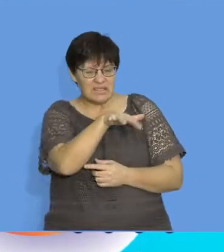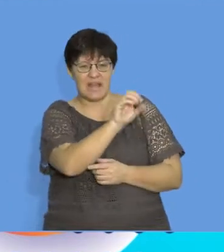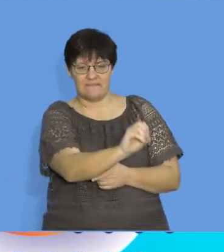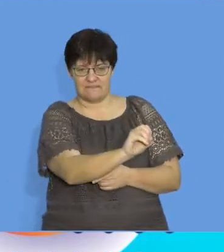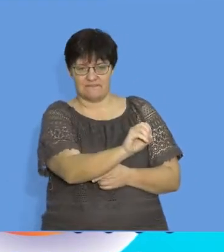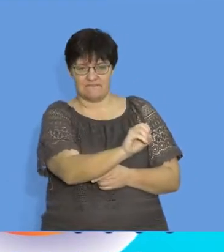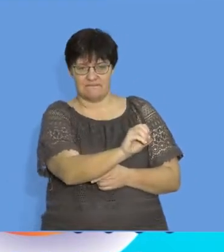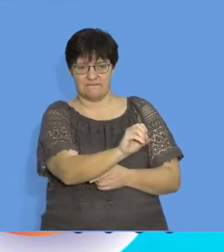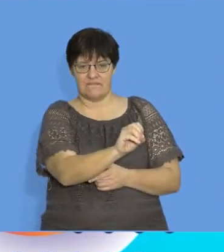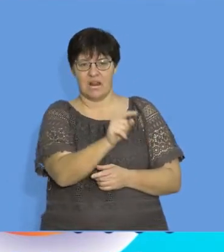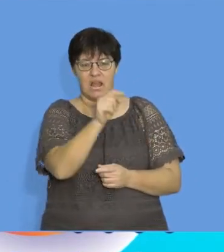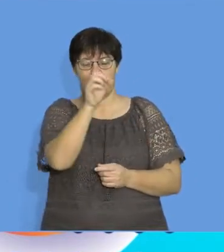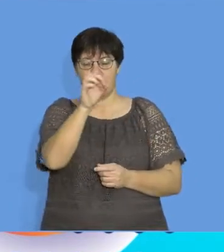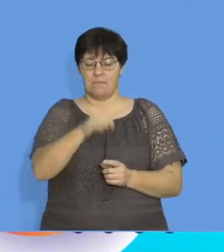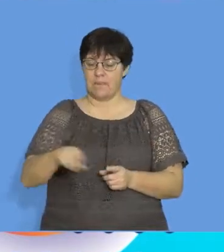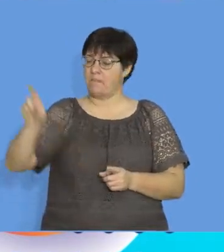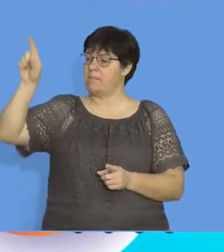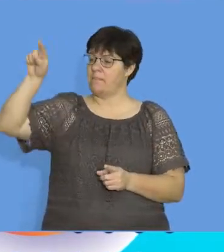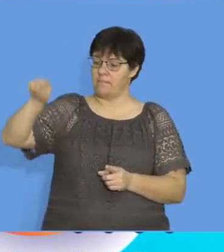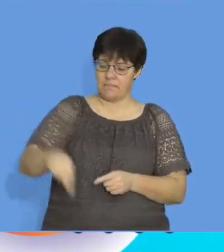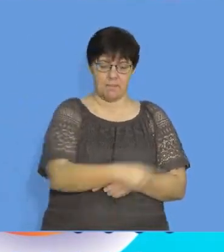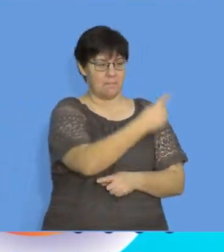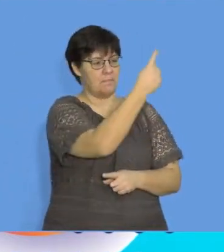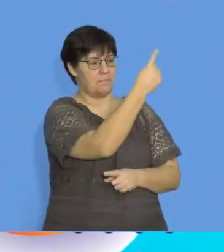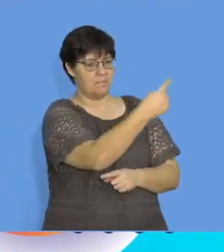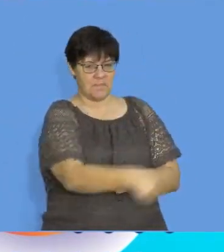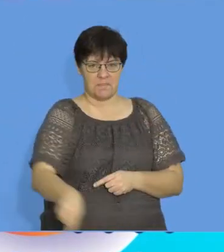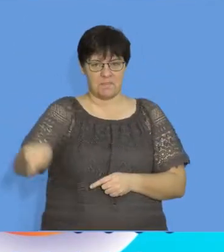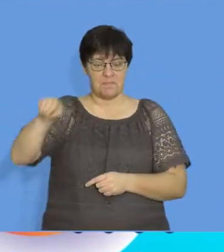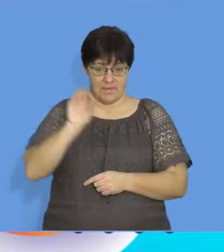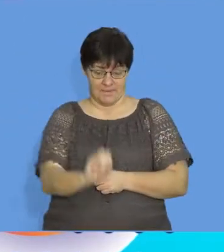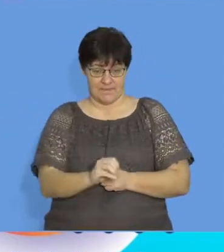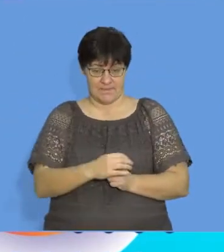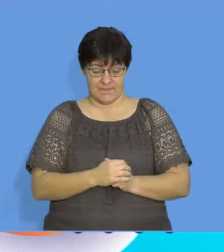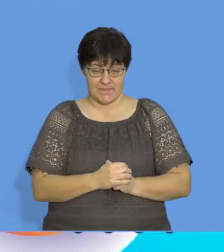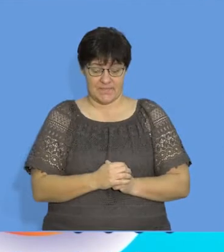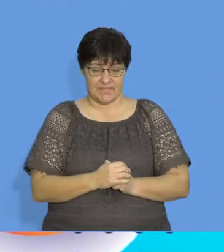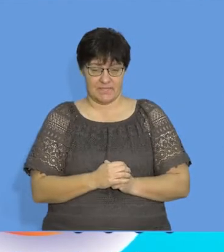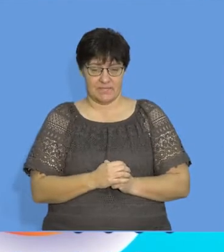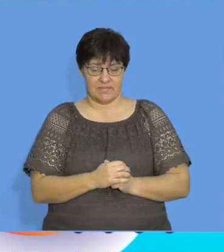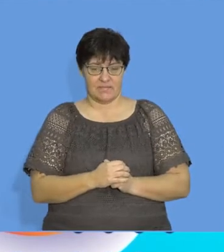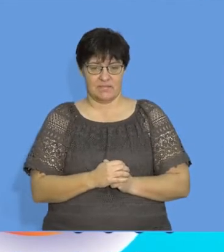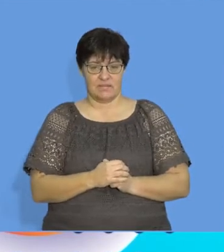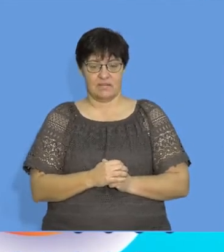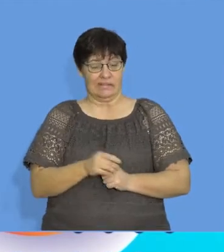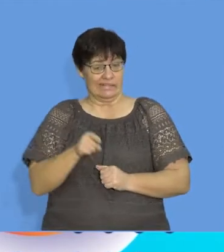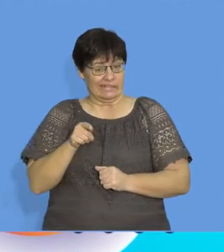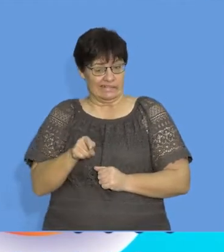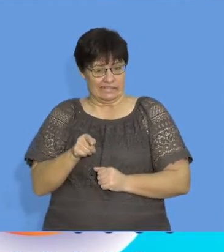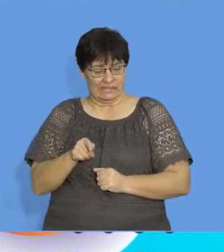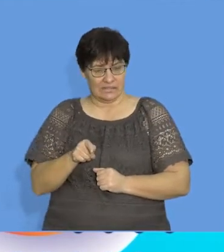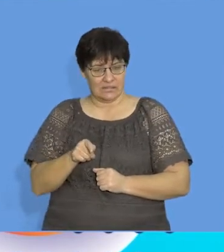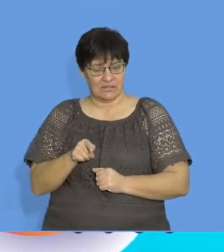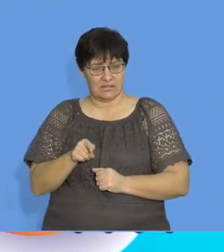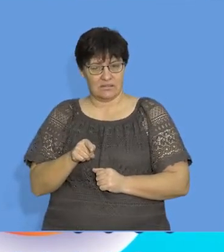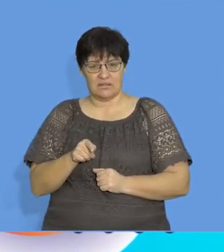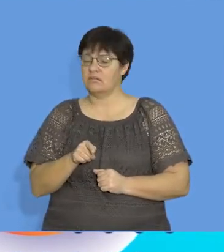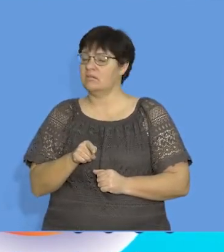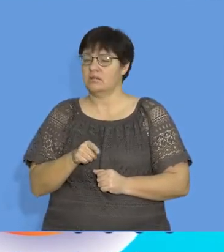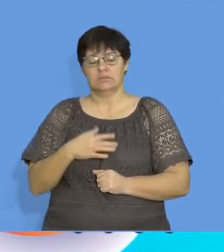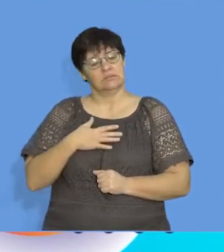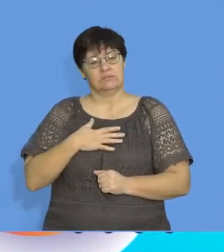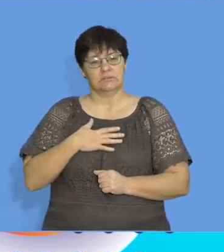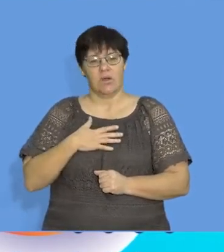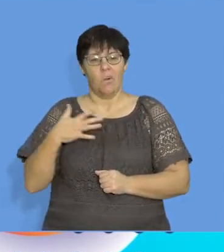example, if you have a pendulum, which is something that swings backwards and forwards, okay? Here, we're going to be